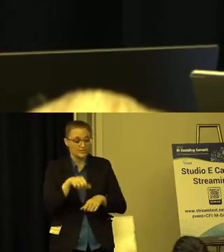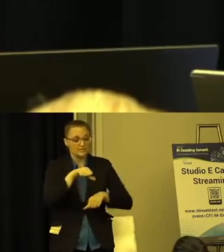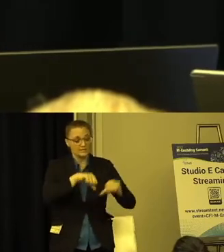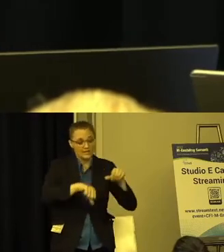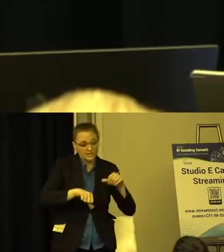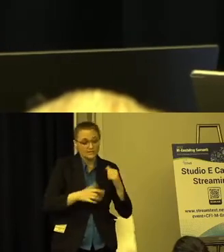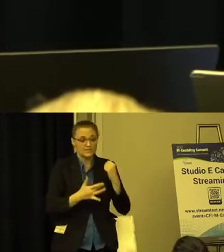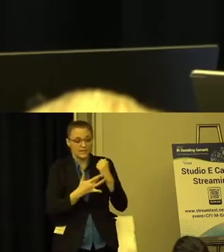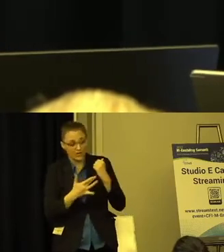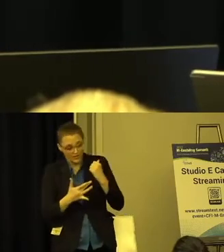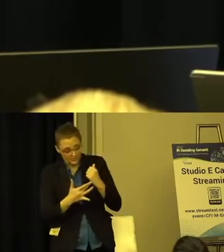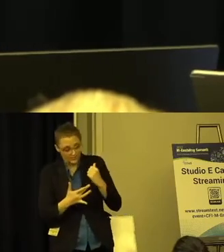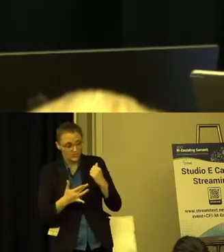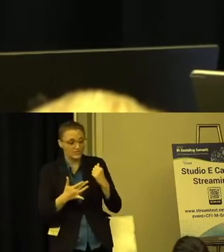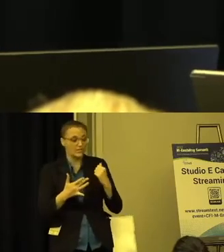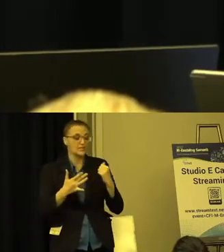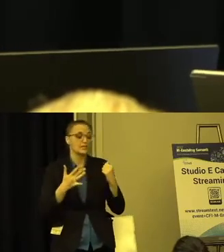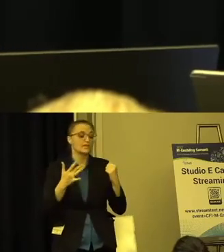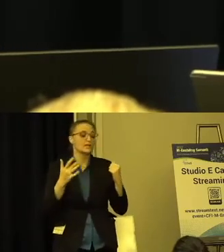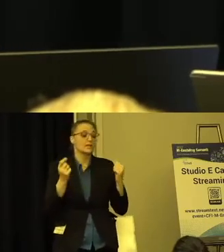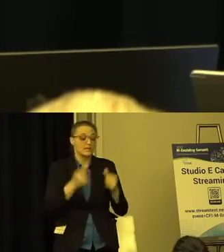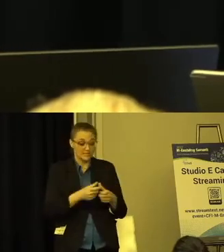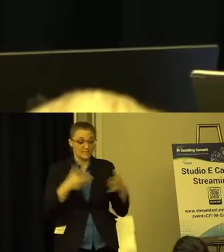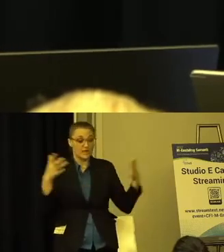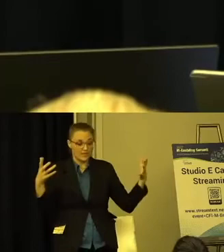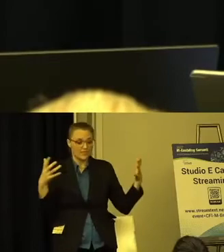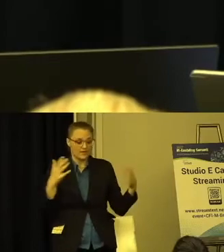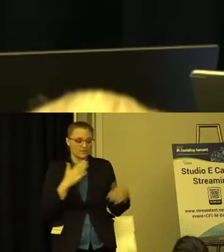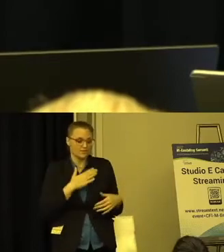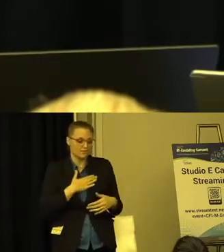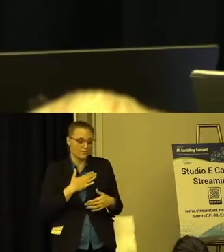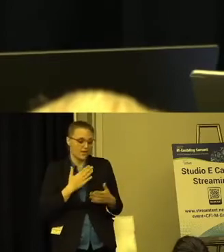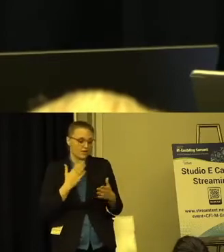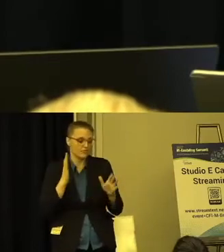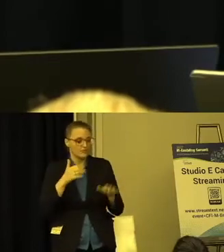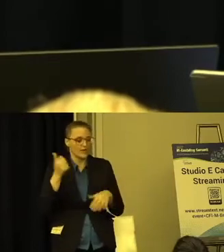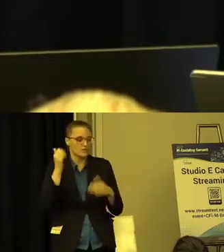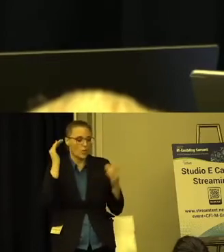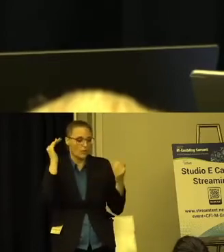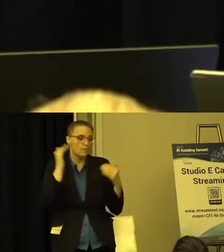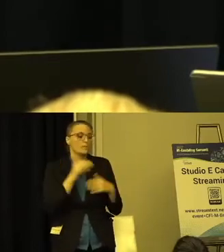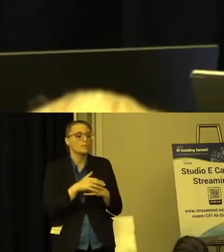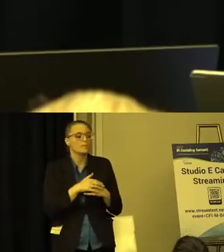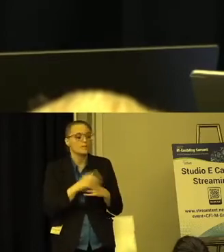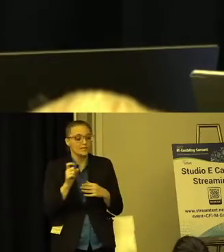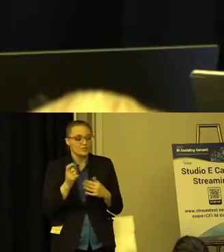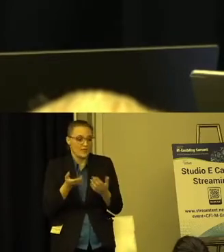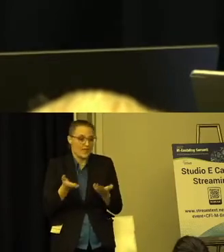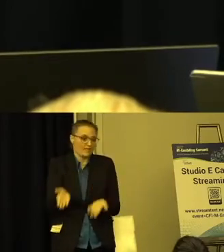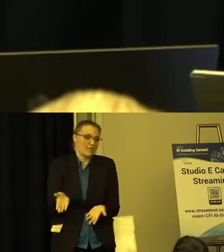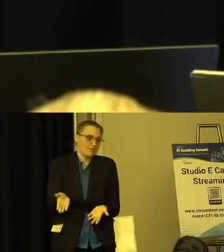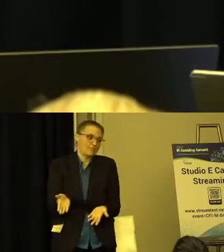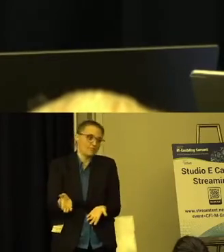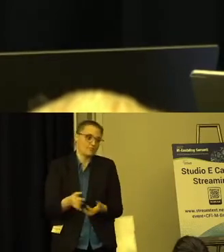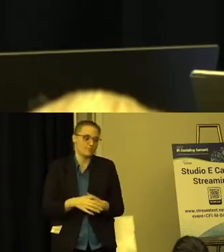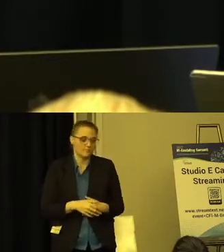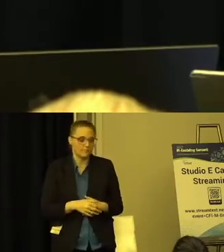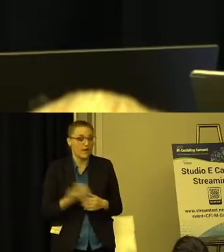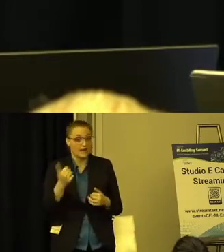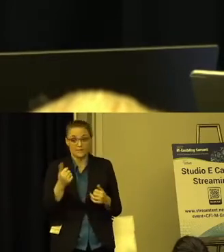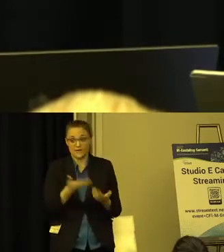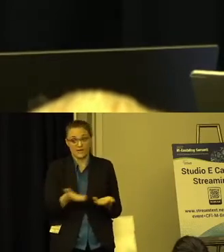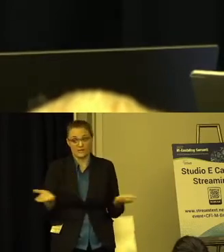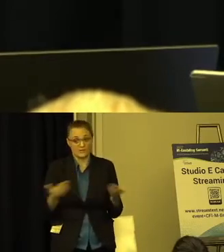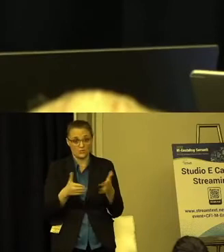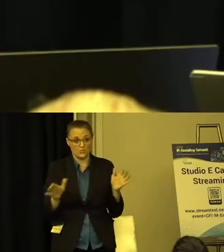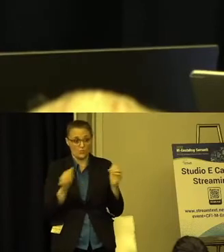and technology and expand that is one of my greatest hopes. We need to be at the table. Anybody in this room